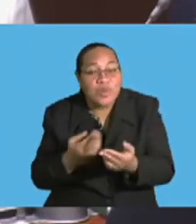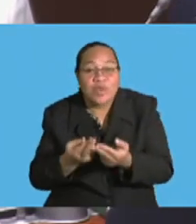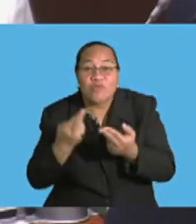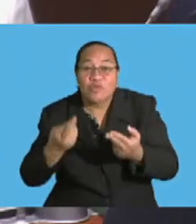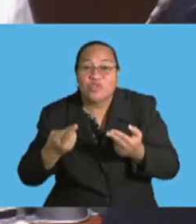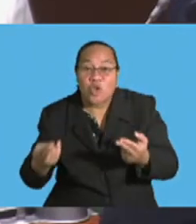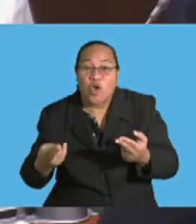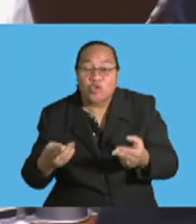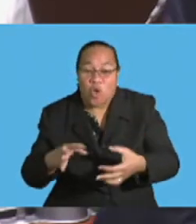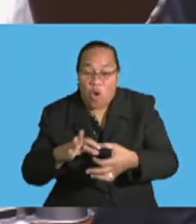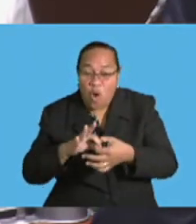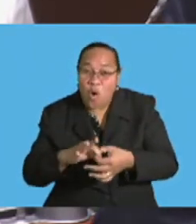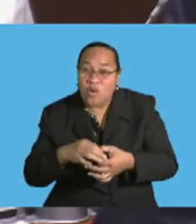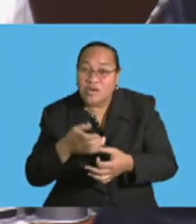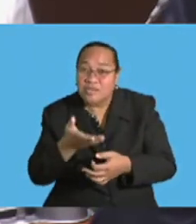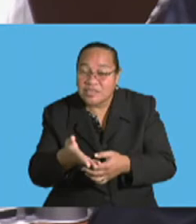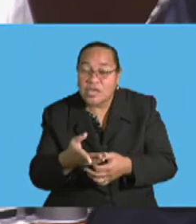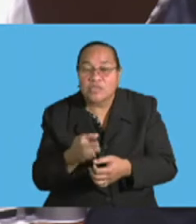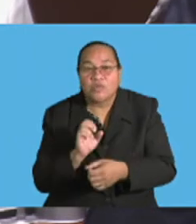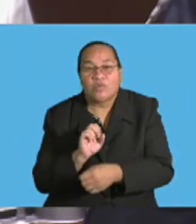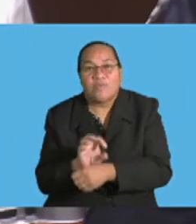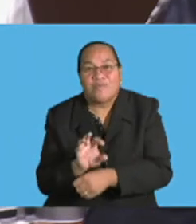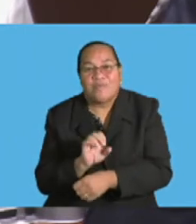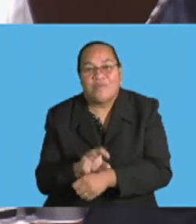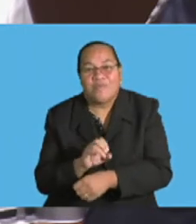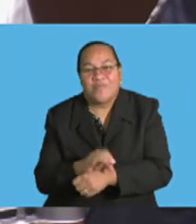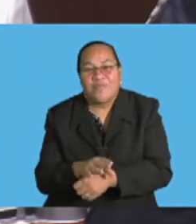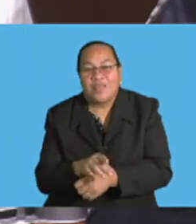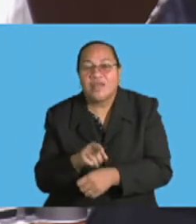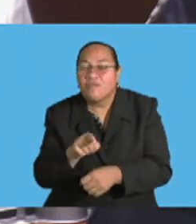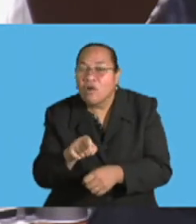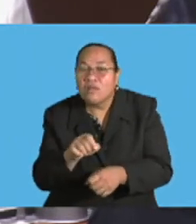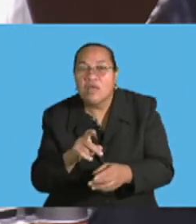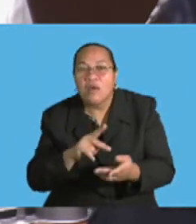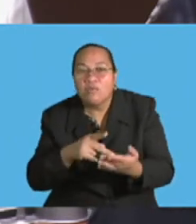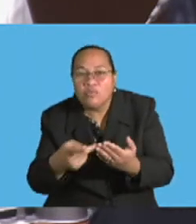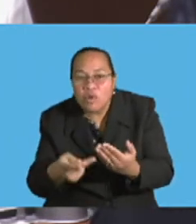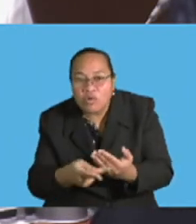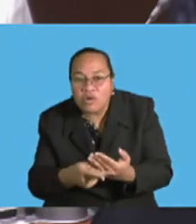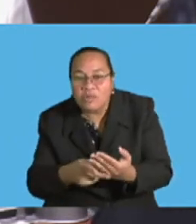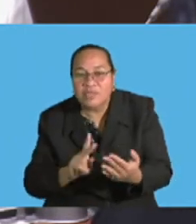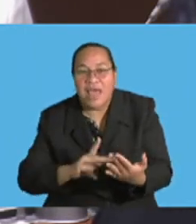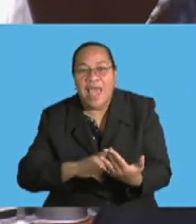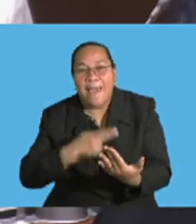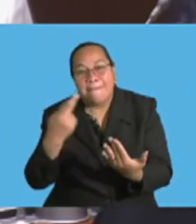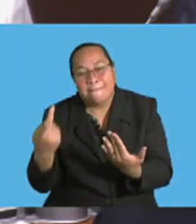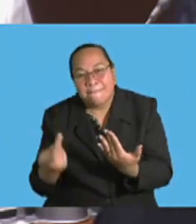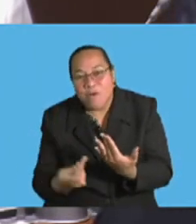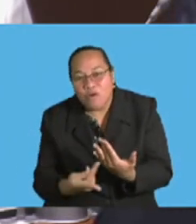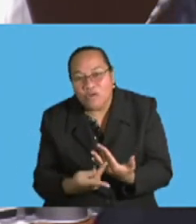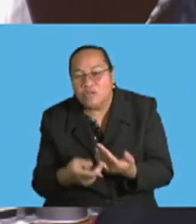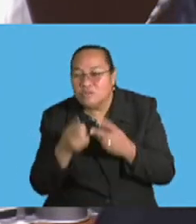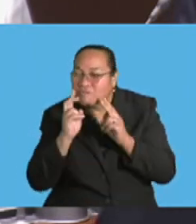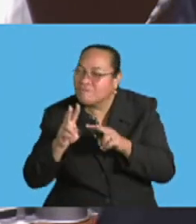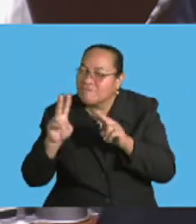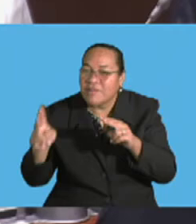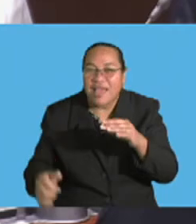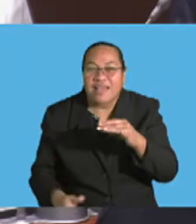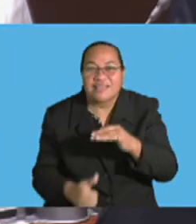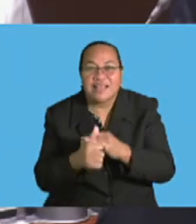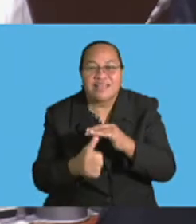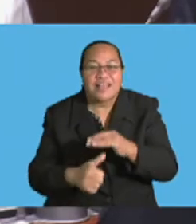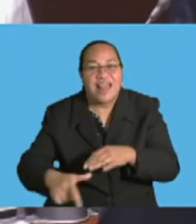owners, provide advice to programs and projects seeking access to land for